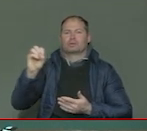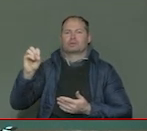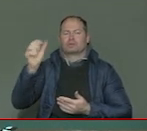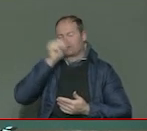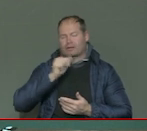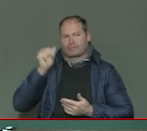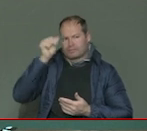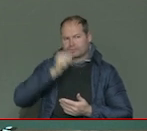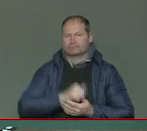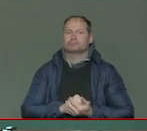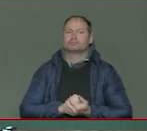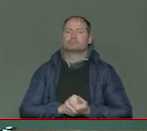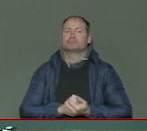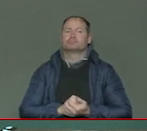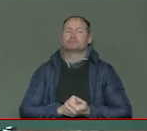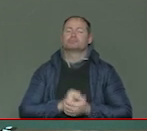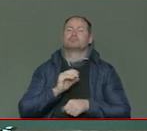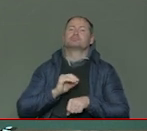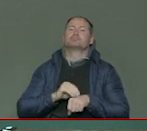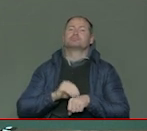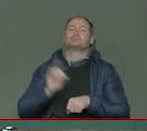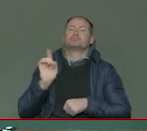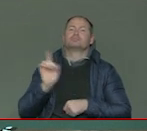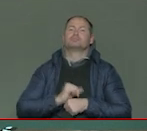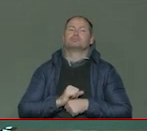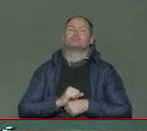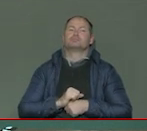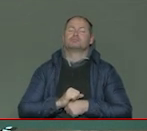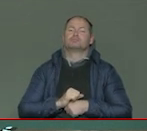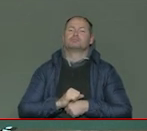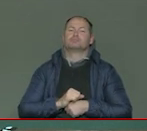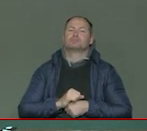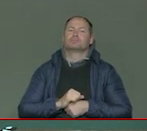April. The problem lies there that they do not do regular